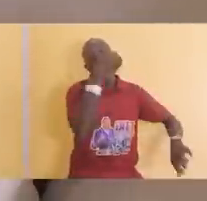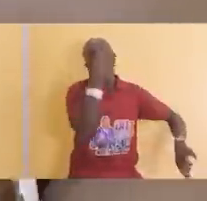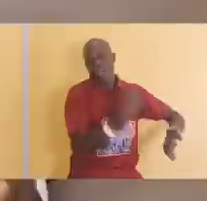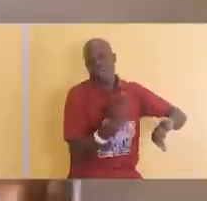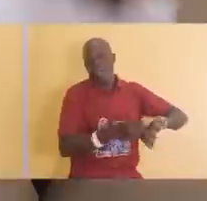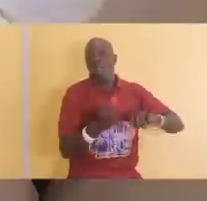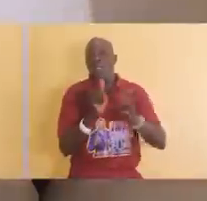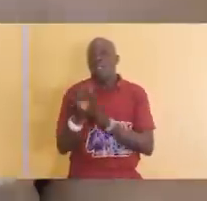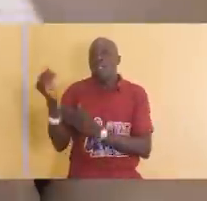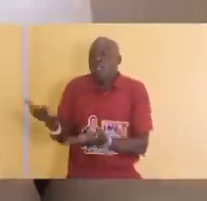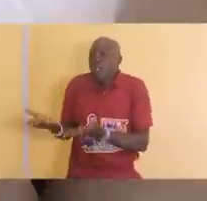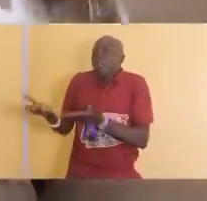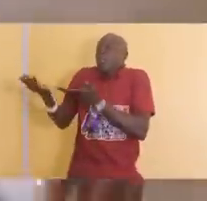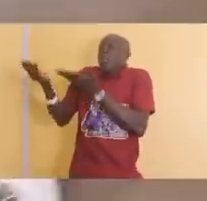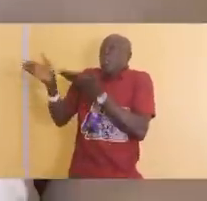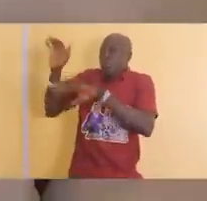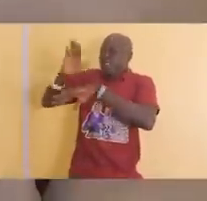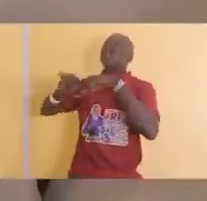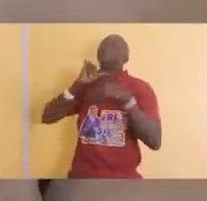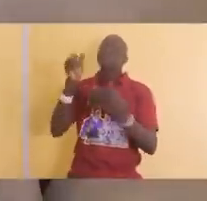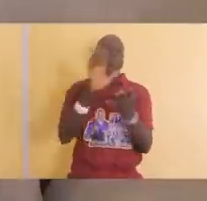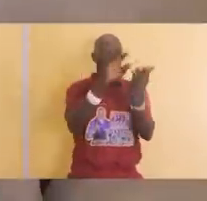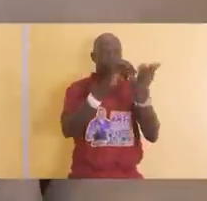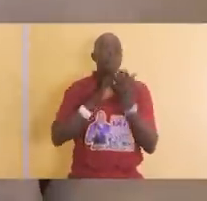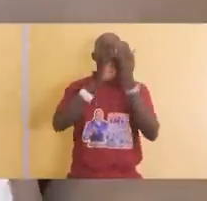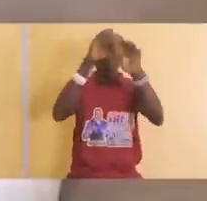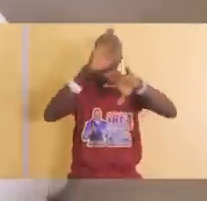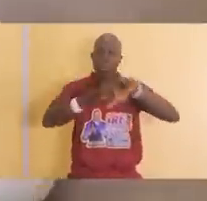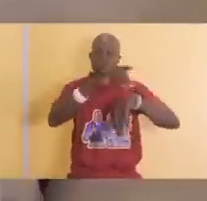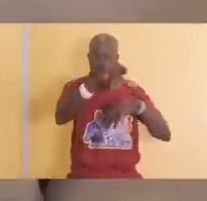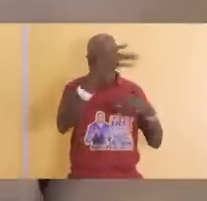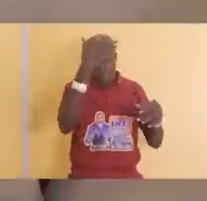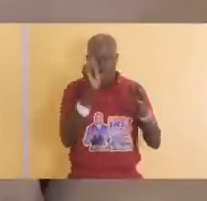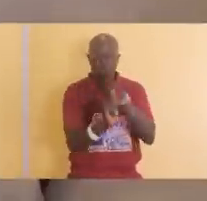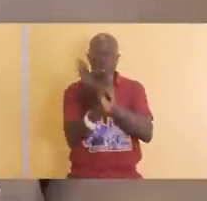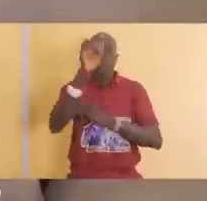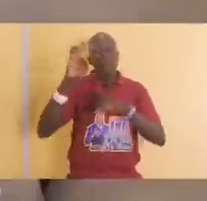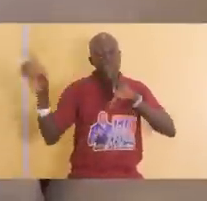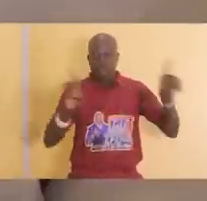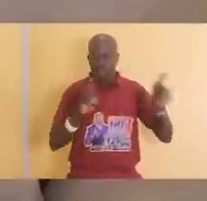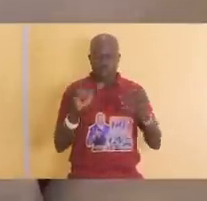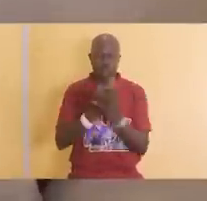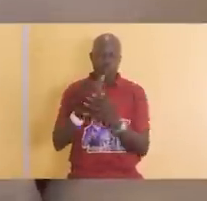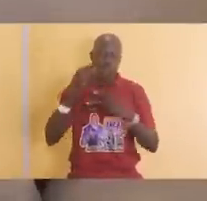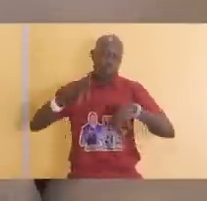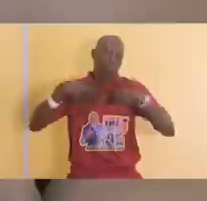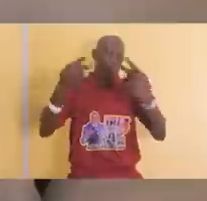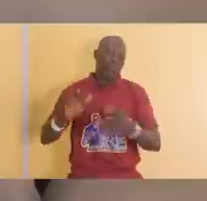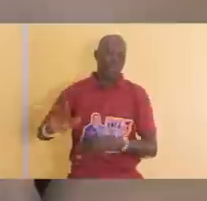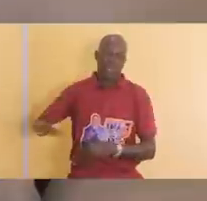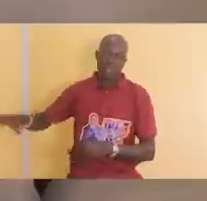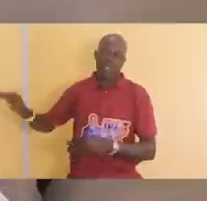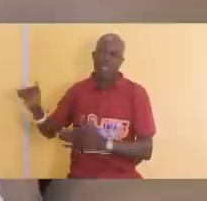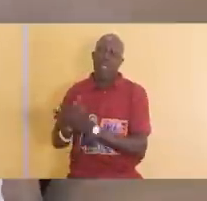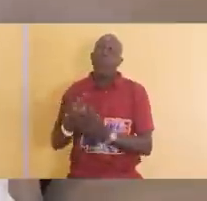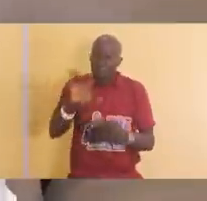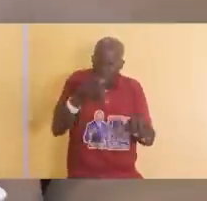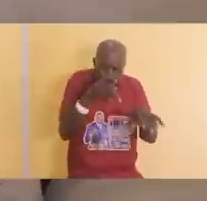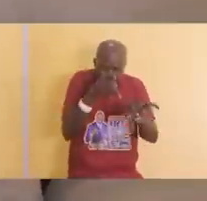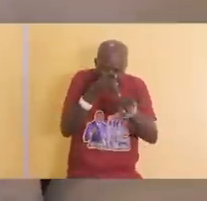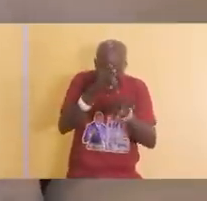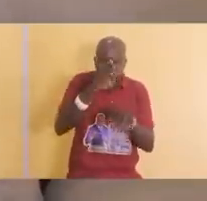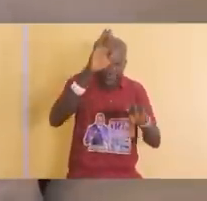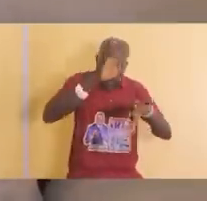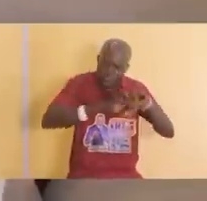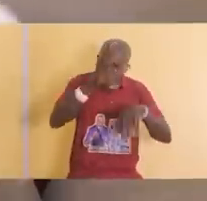ti se ti e na gbe le lori. The place load that is not yours upon you. Tori bo Olorun lo so mo. Because it's God that provides you. Sugbon won ti fami si Olara. But they